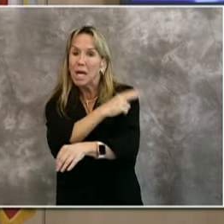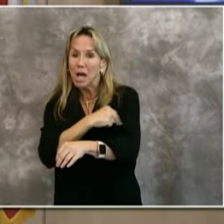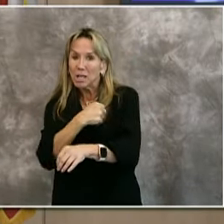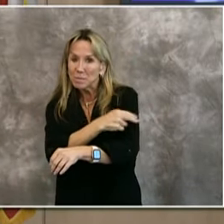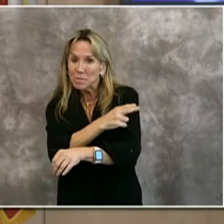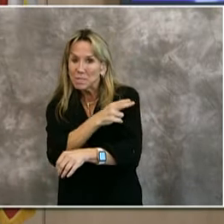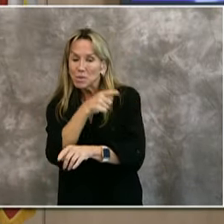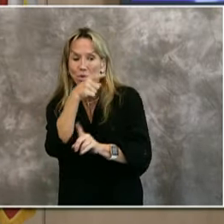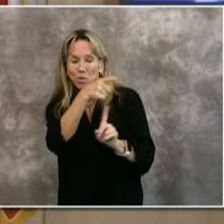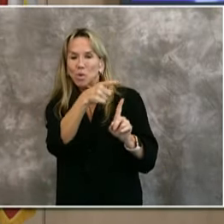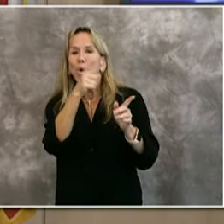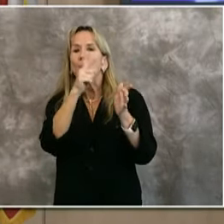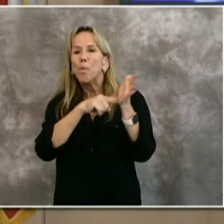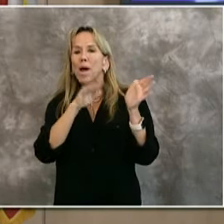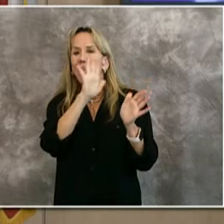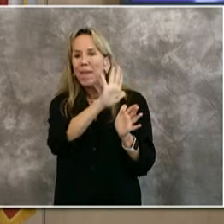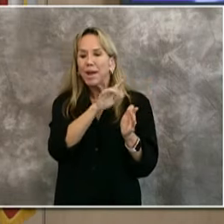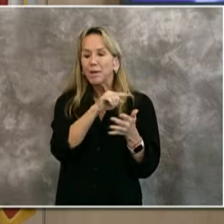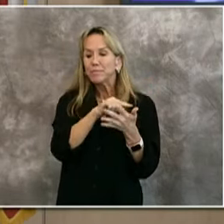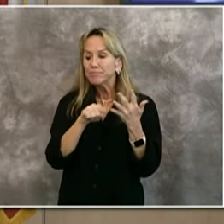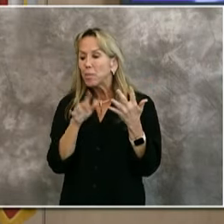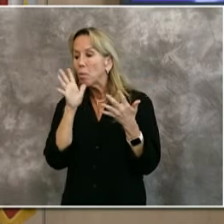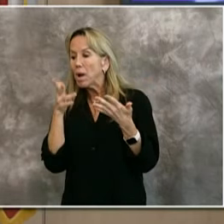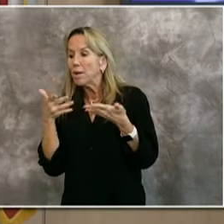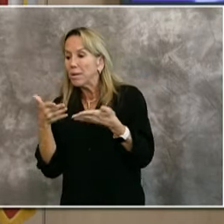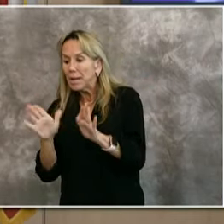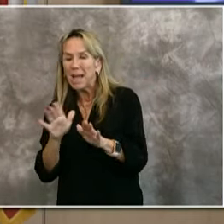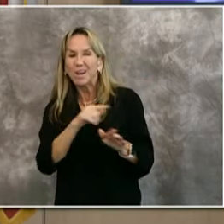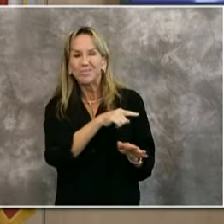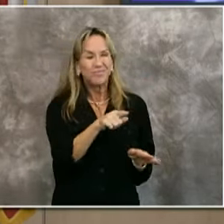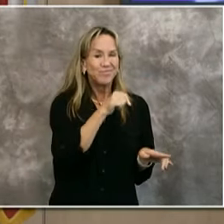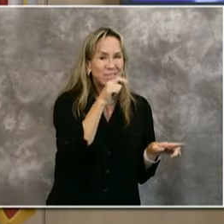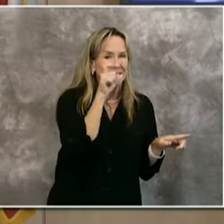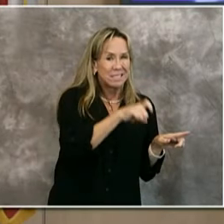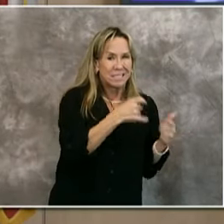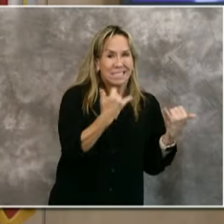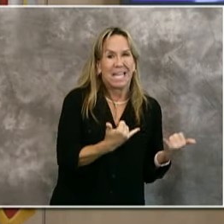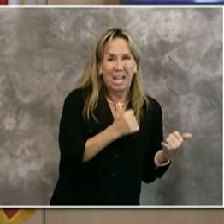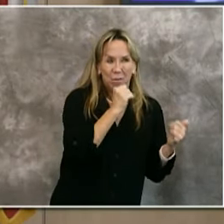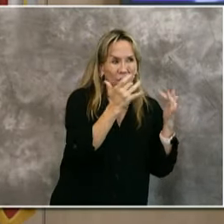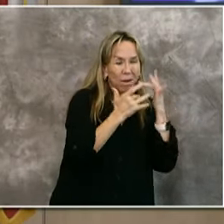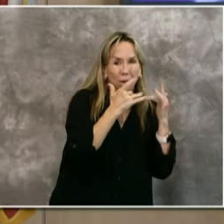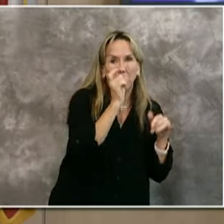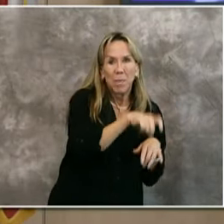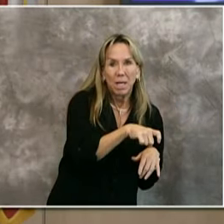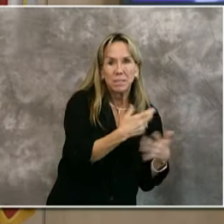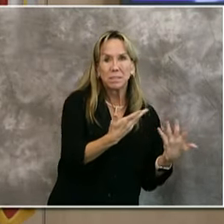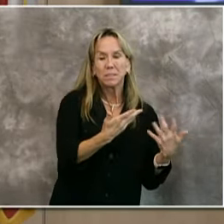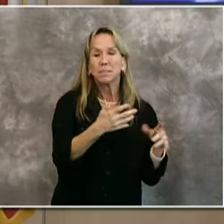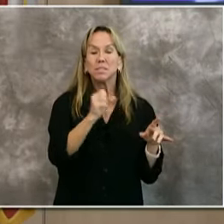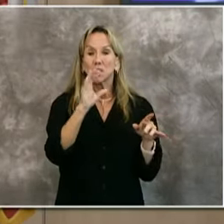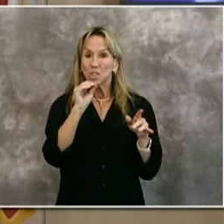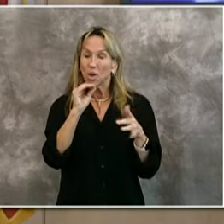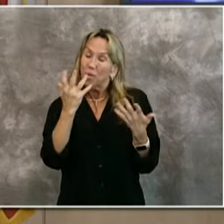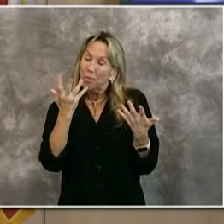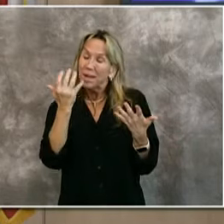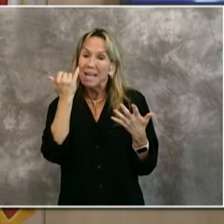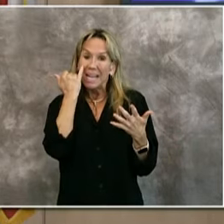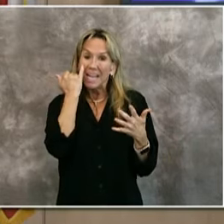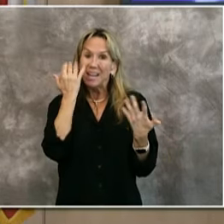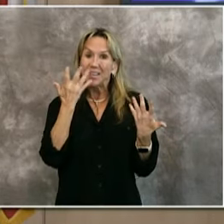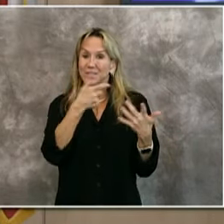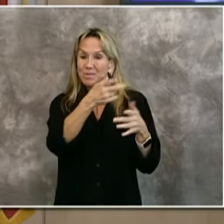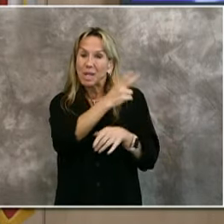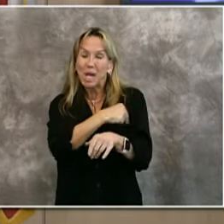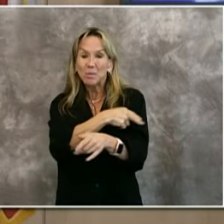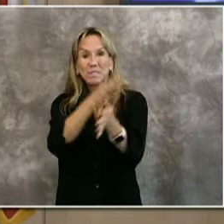what procedures need to occur so that it doesn't impact those needed resources